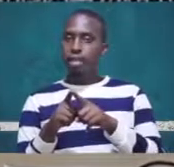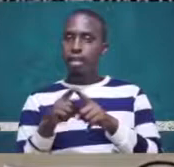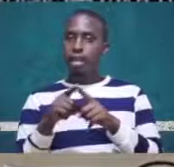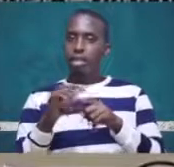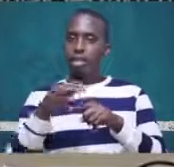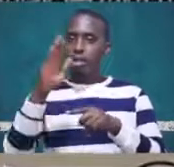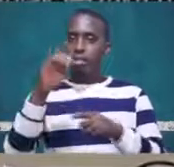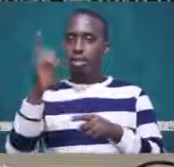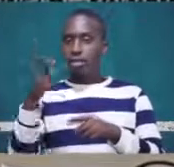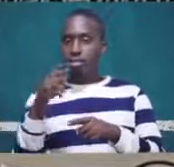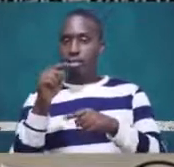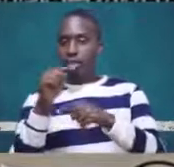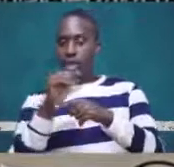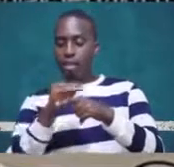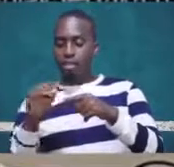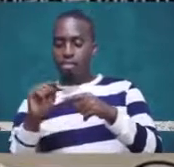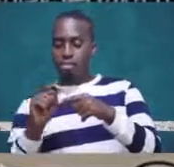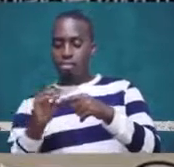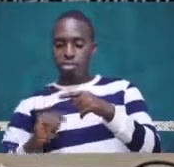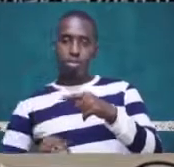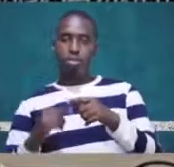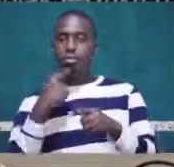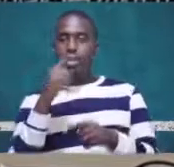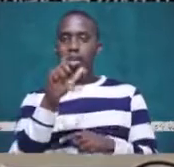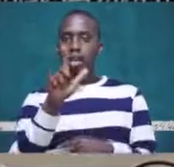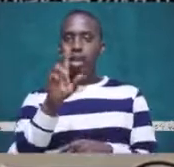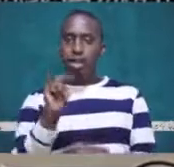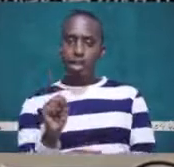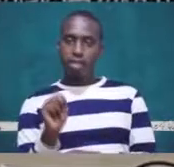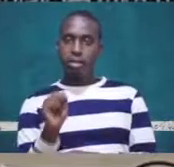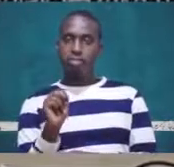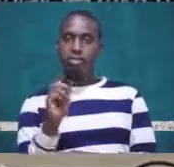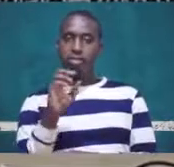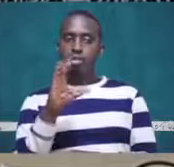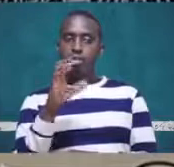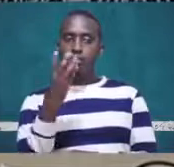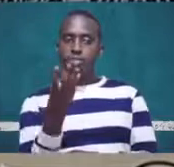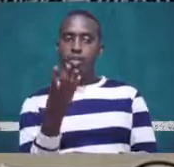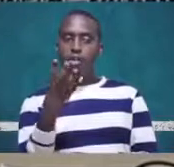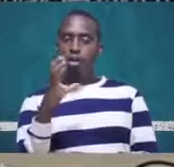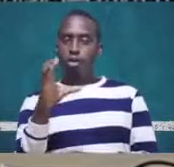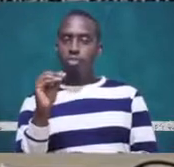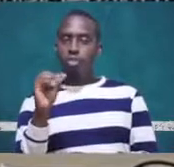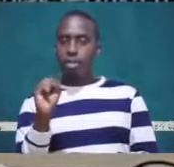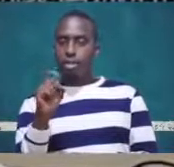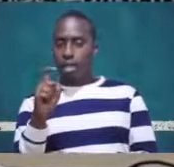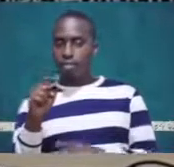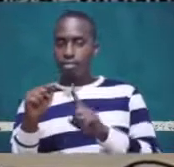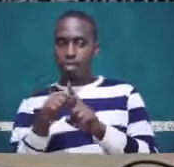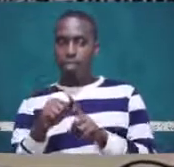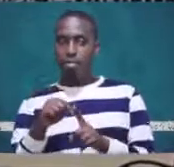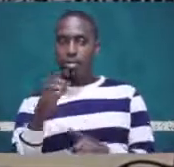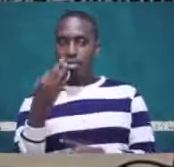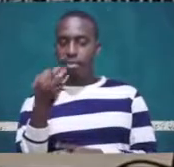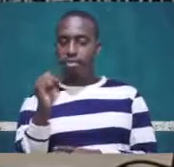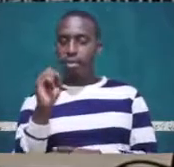denominator. This will be ln of 4 cosine x plus 3 sine x,